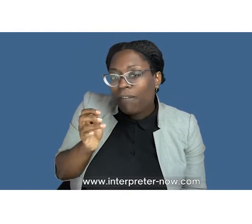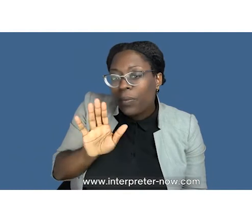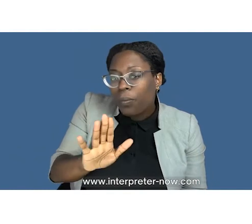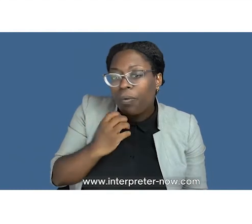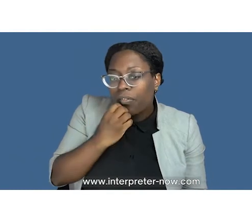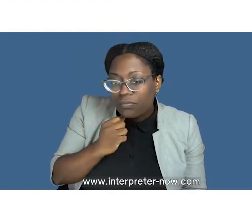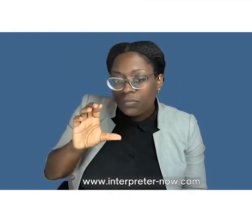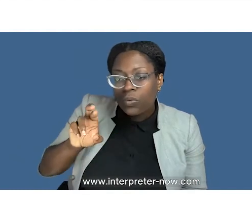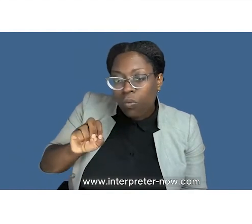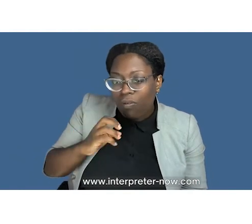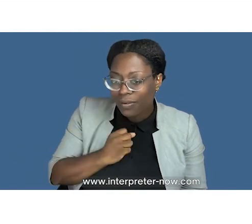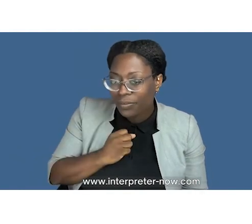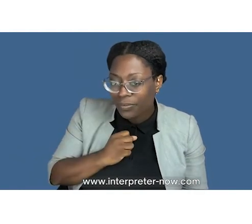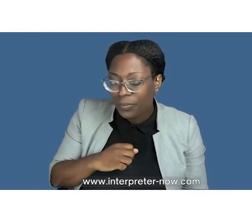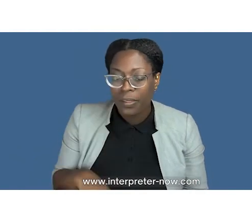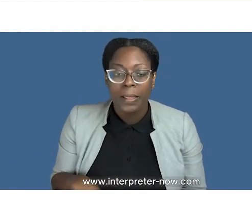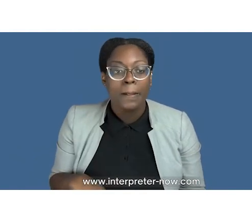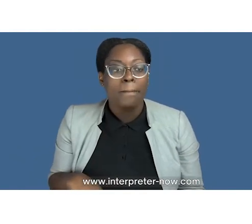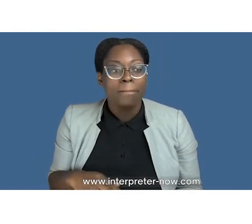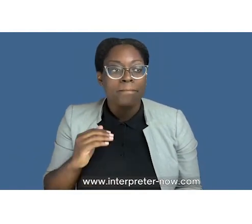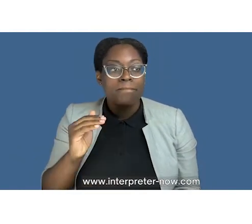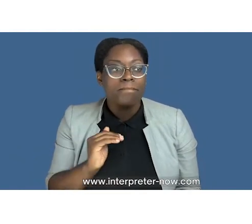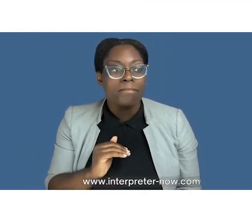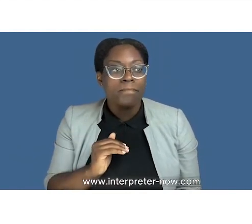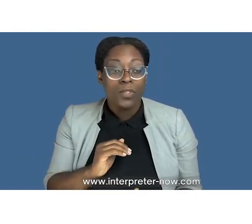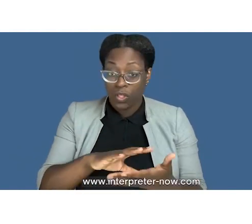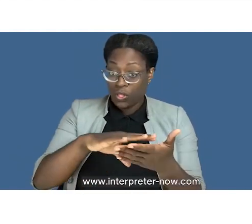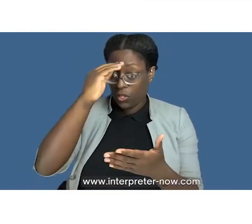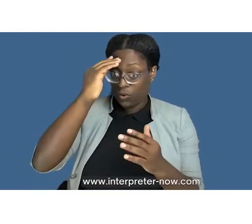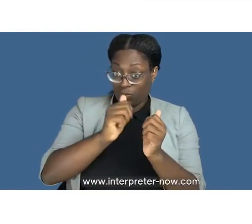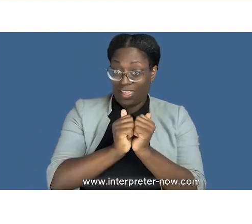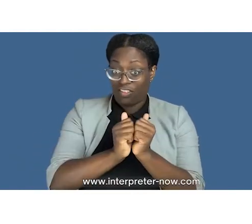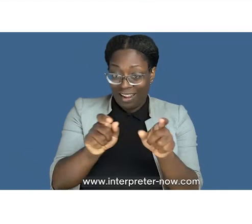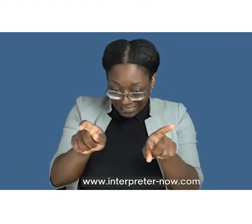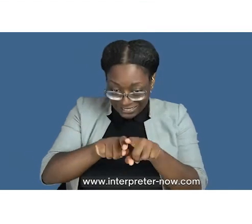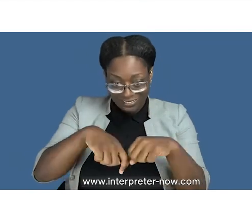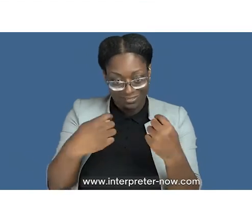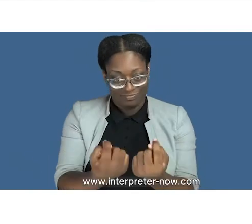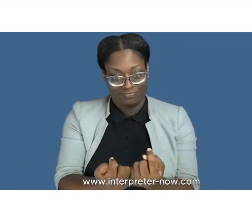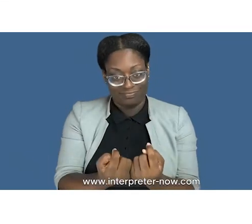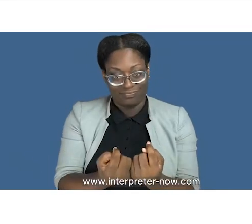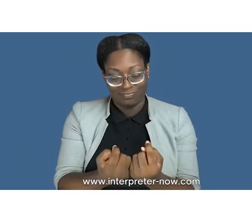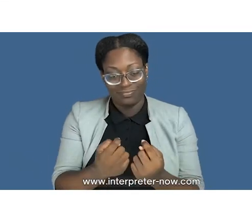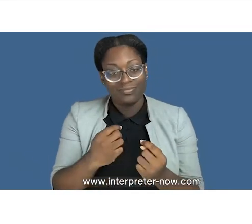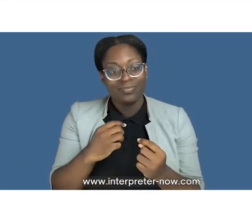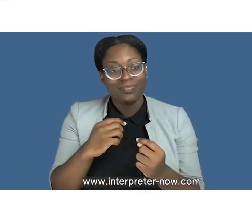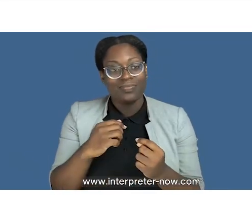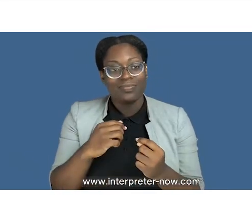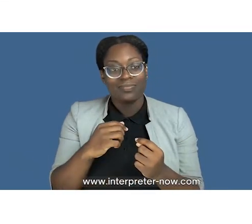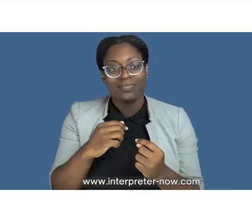of your core values. Then learn together as a team to make sure that you are